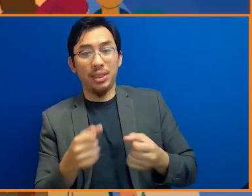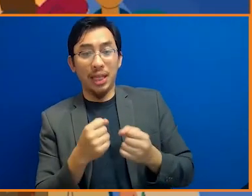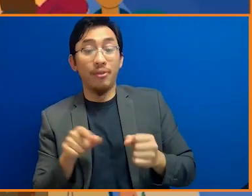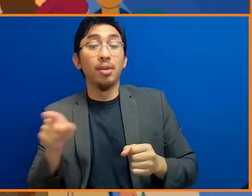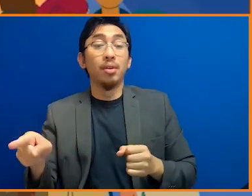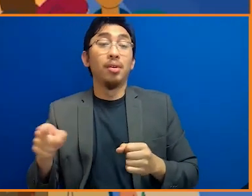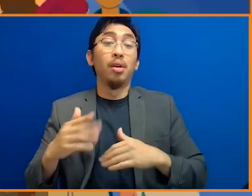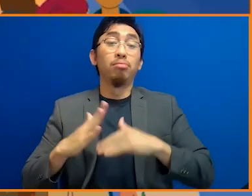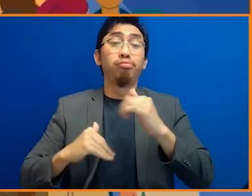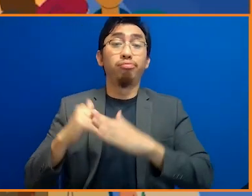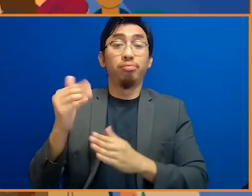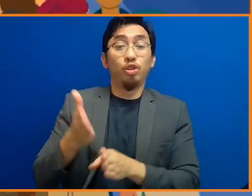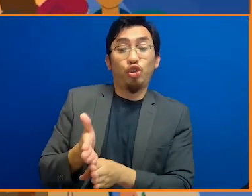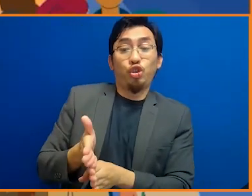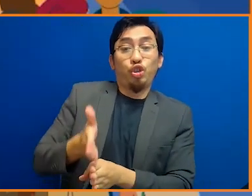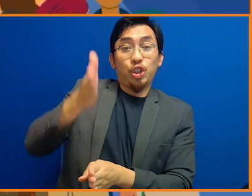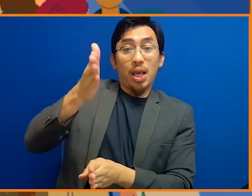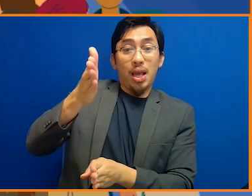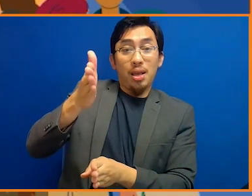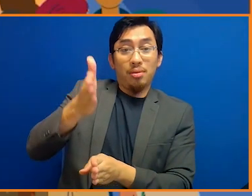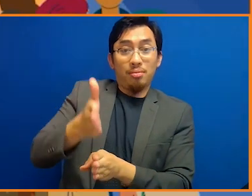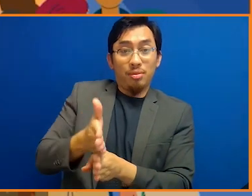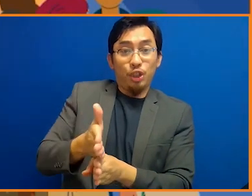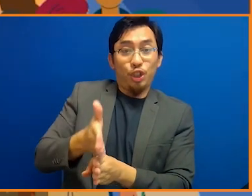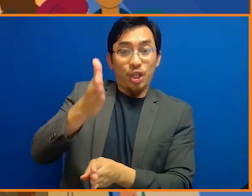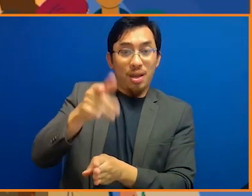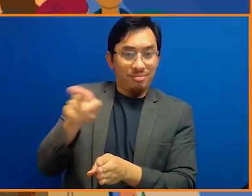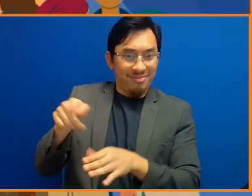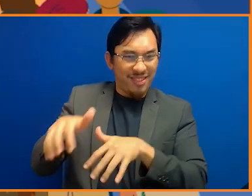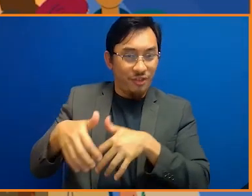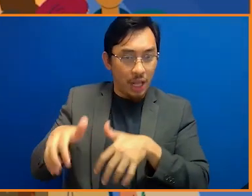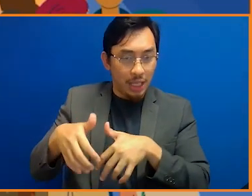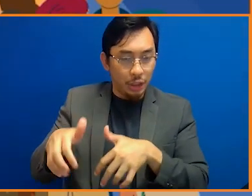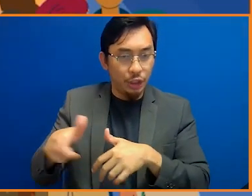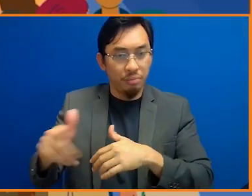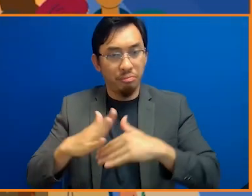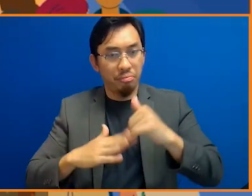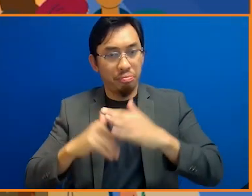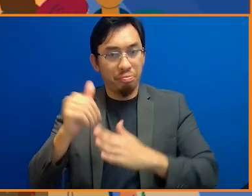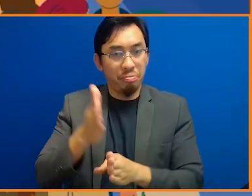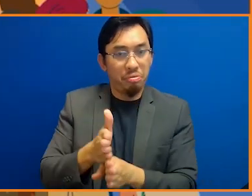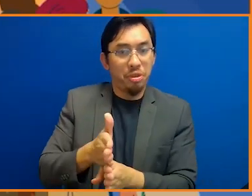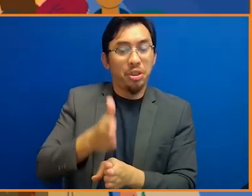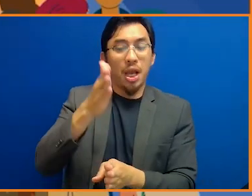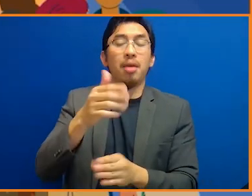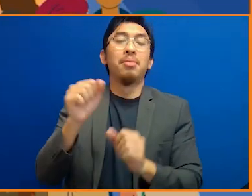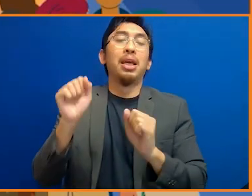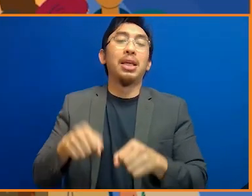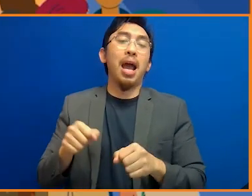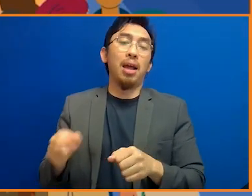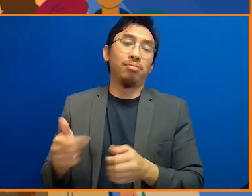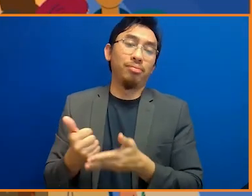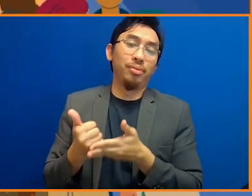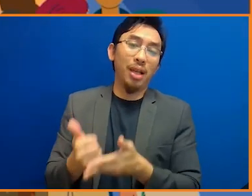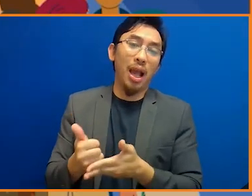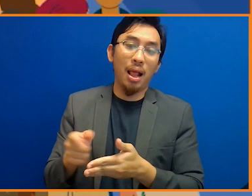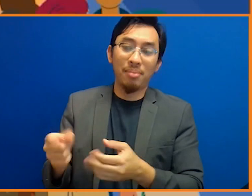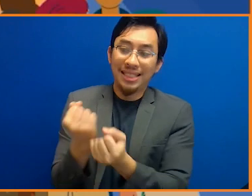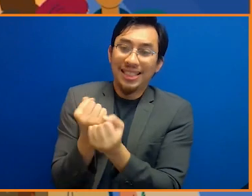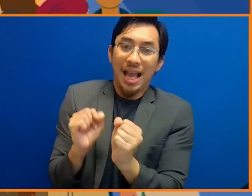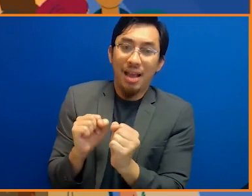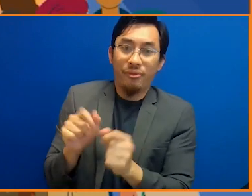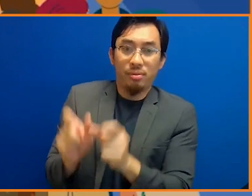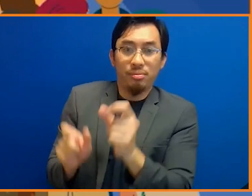safe from tsunami, and he built seawall in this village, which could save